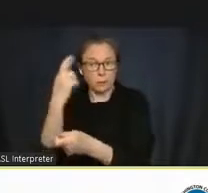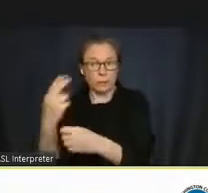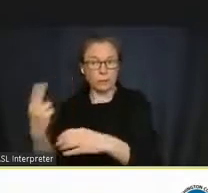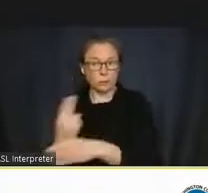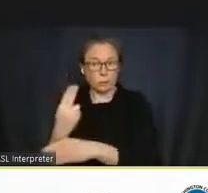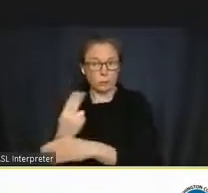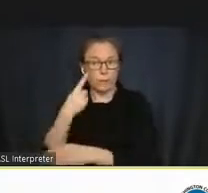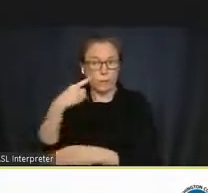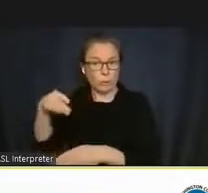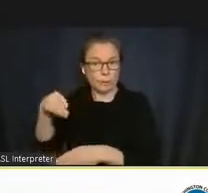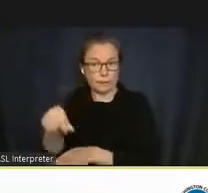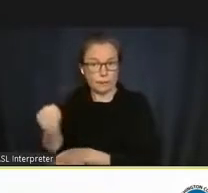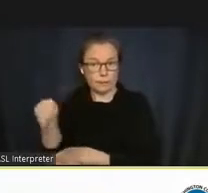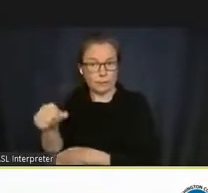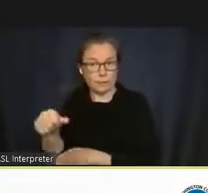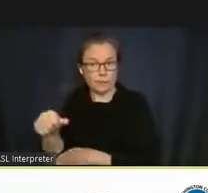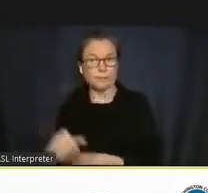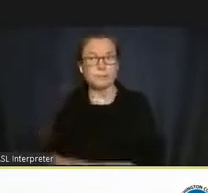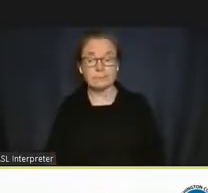spending based on fund.